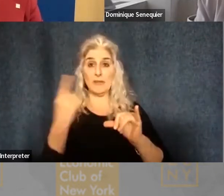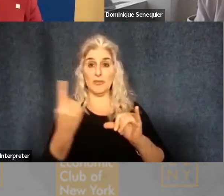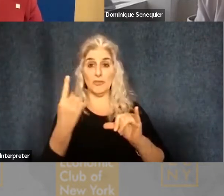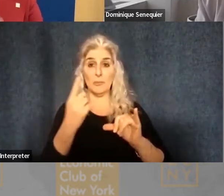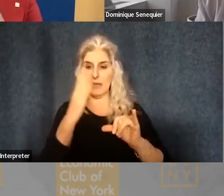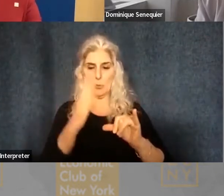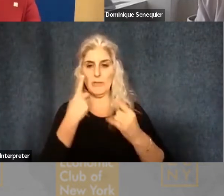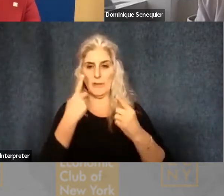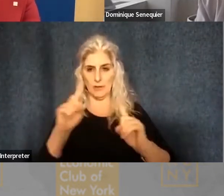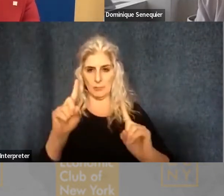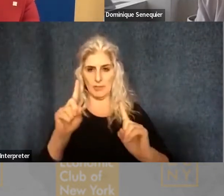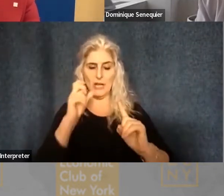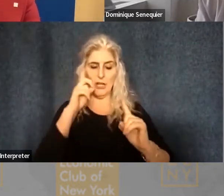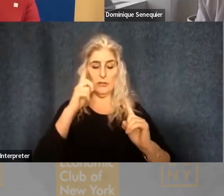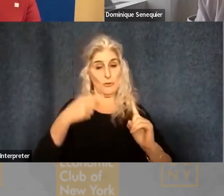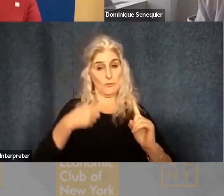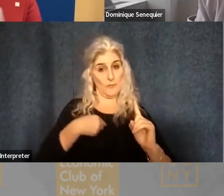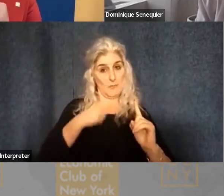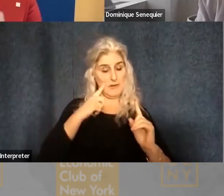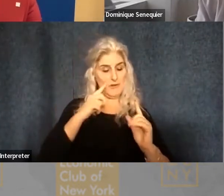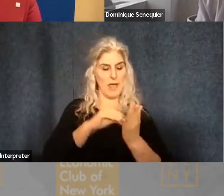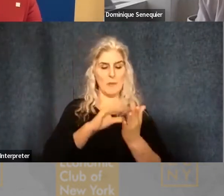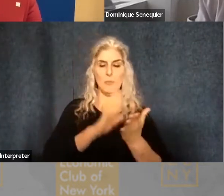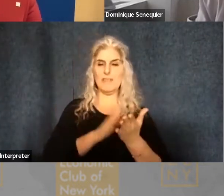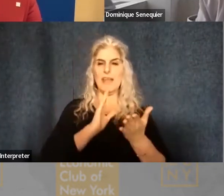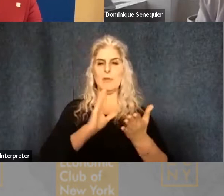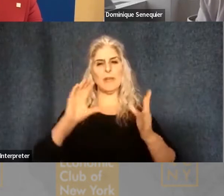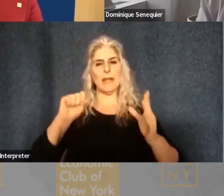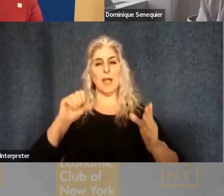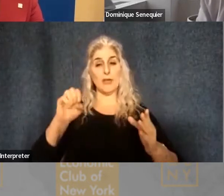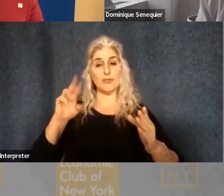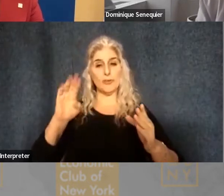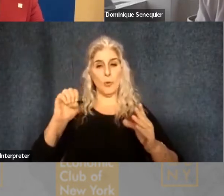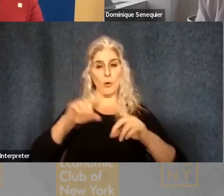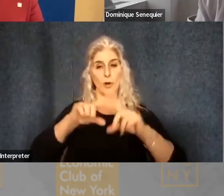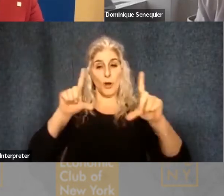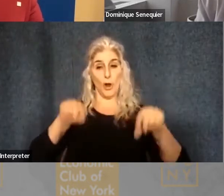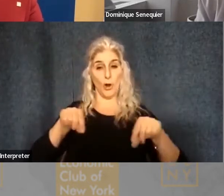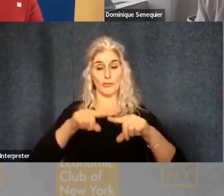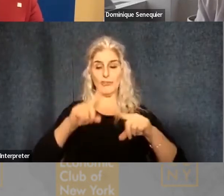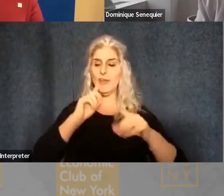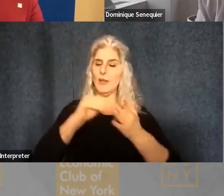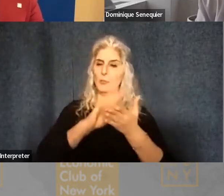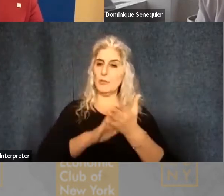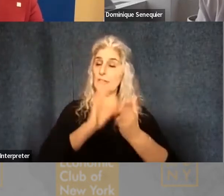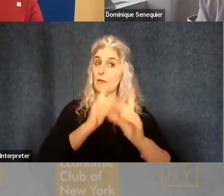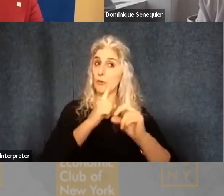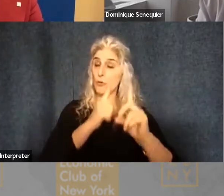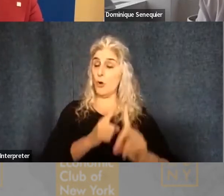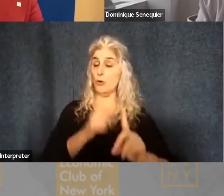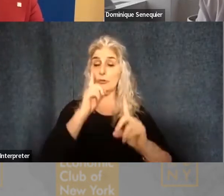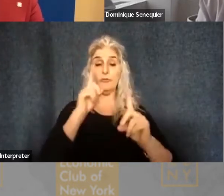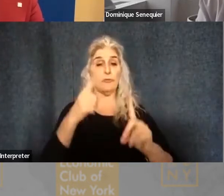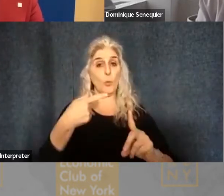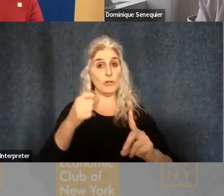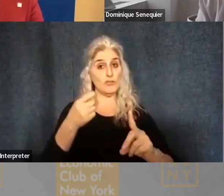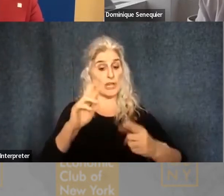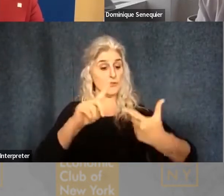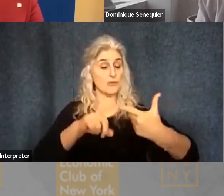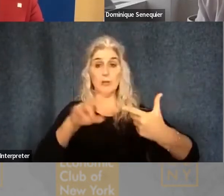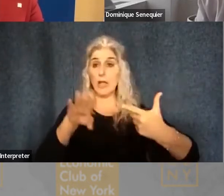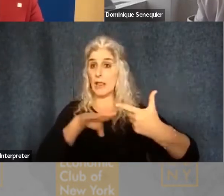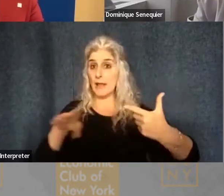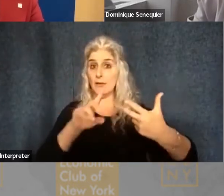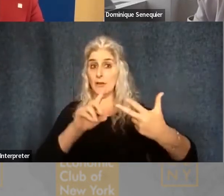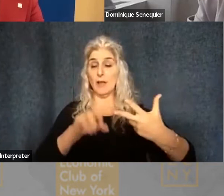balanced scorecards under culture and leadership, specific targets by gender, by level, by, you know,